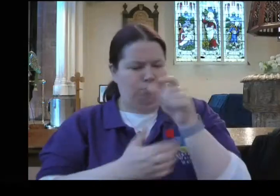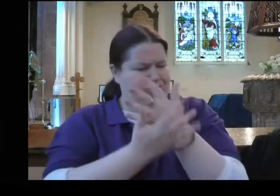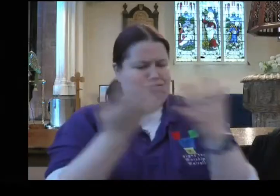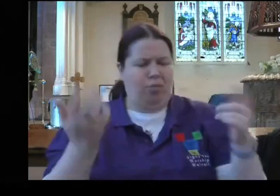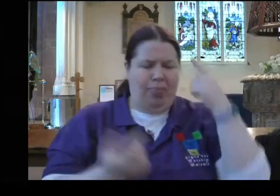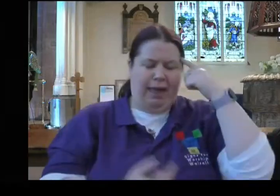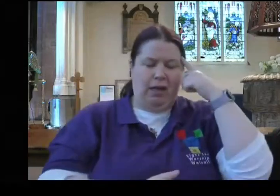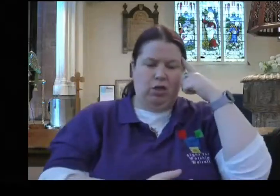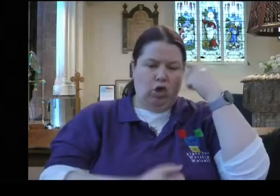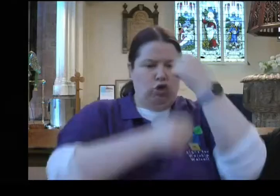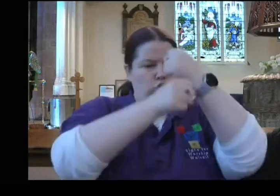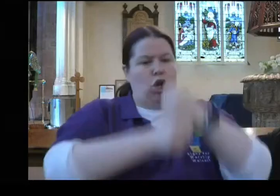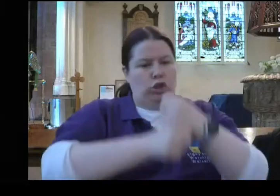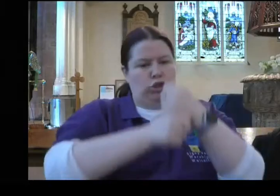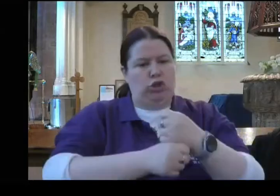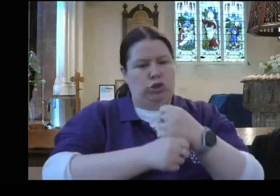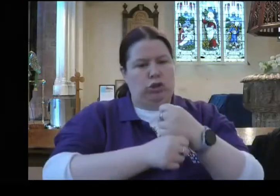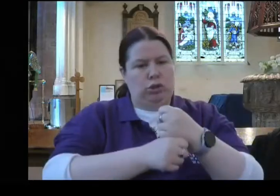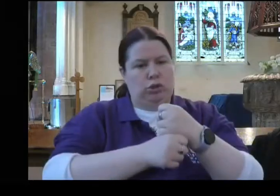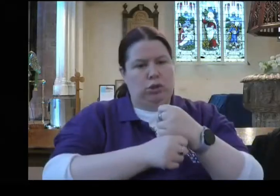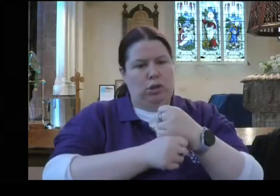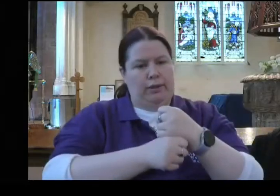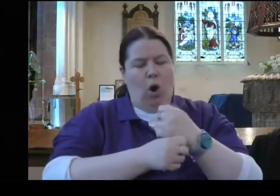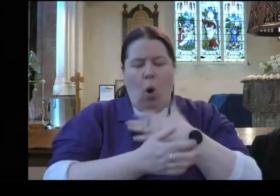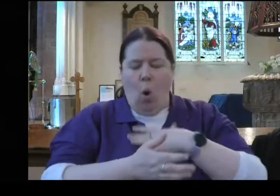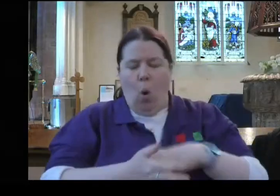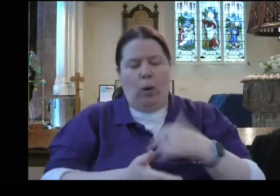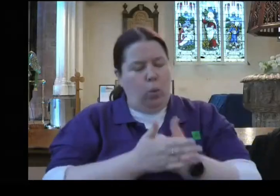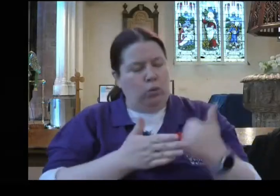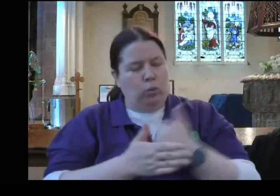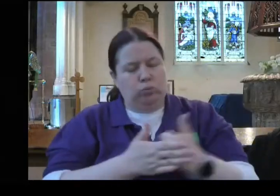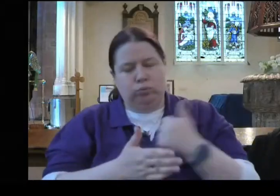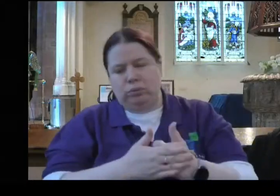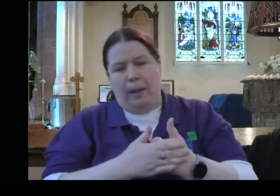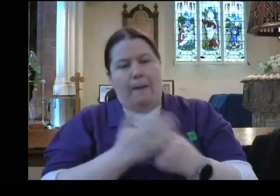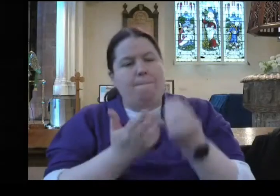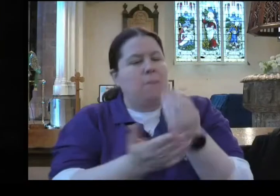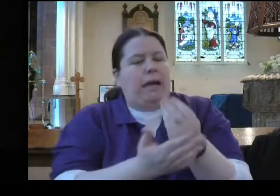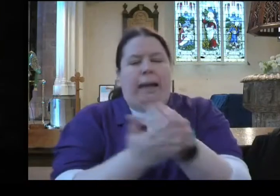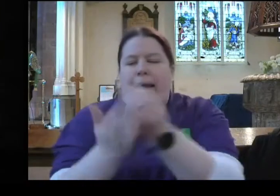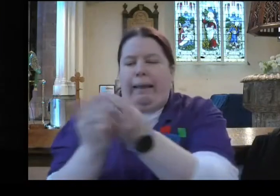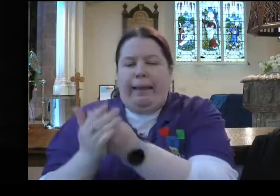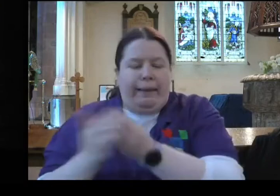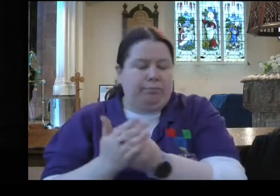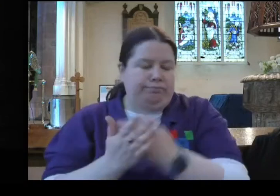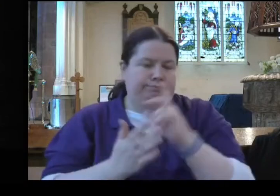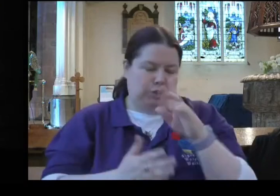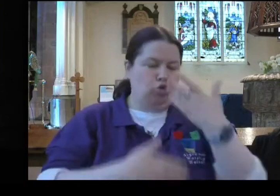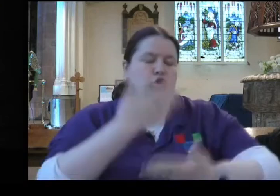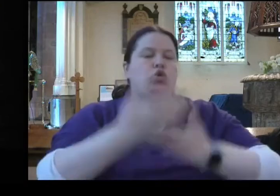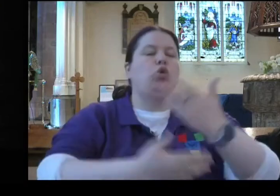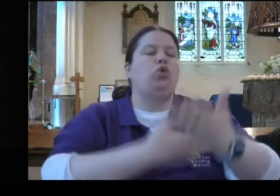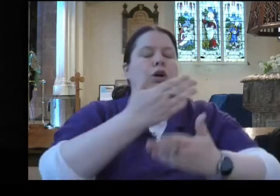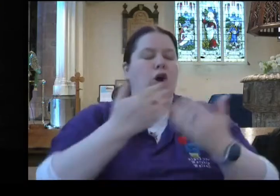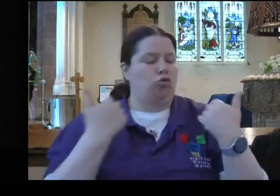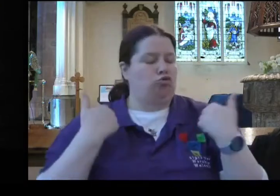perception that the church is always after their money. The story is told